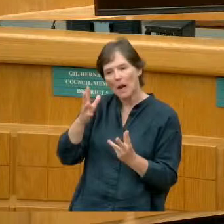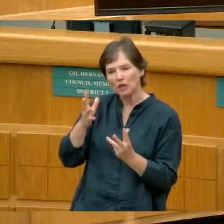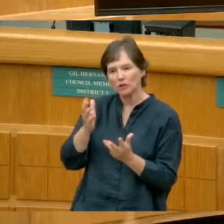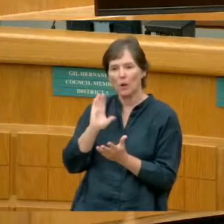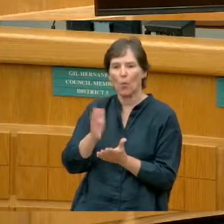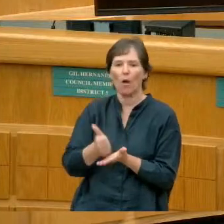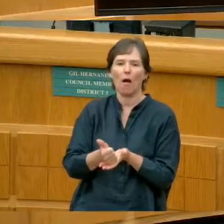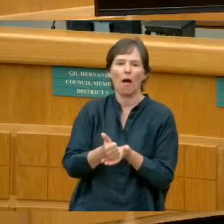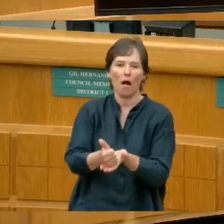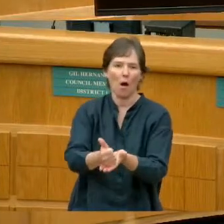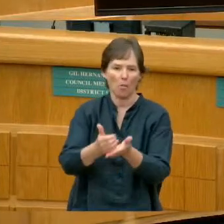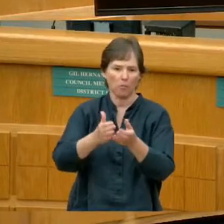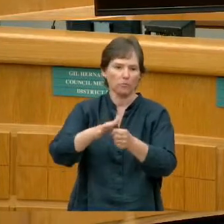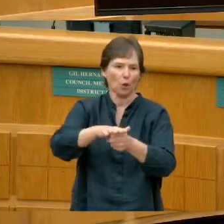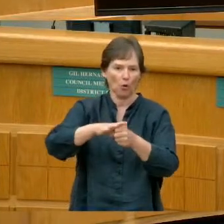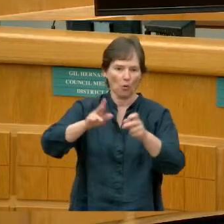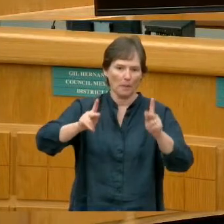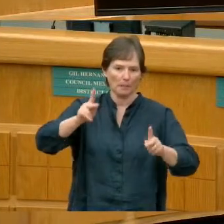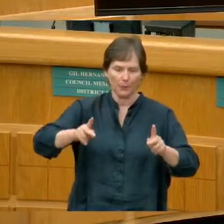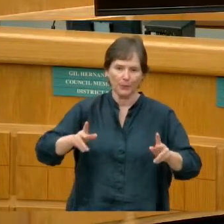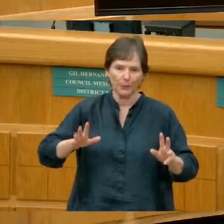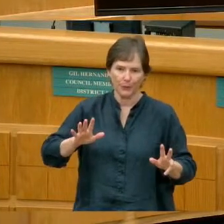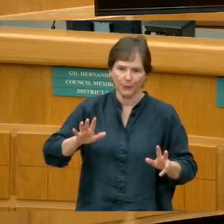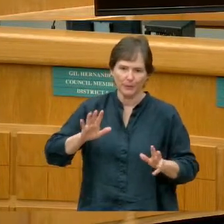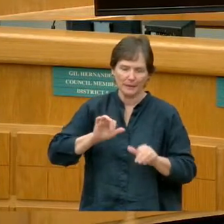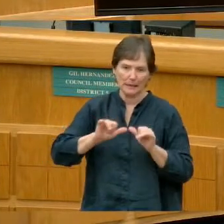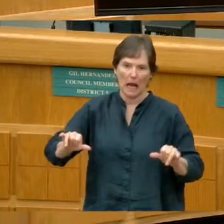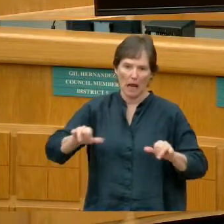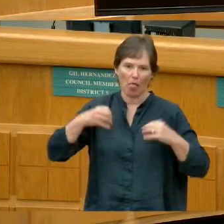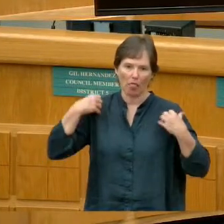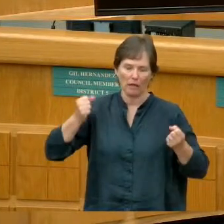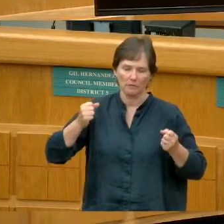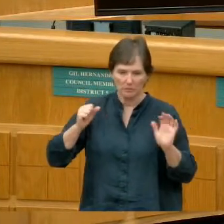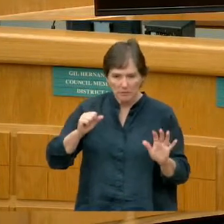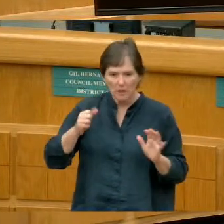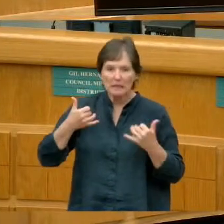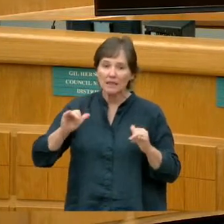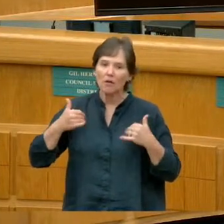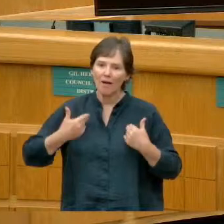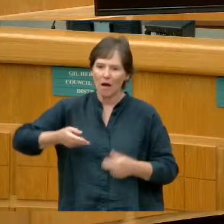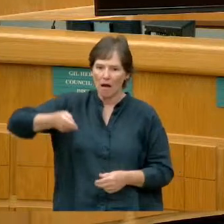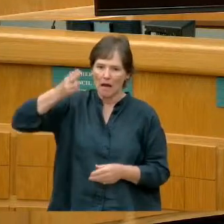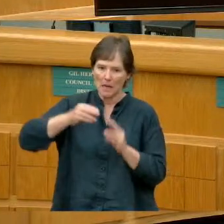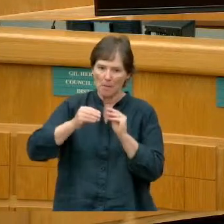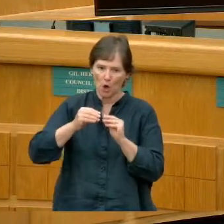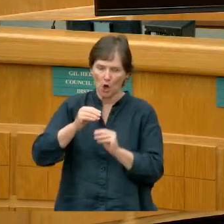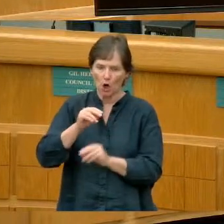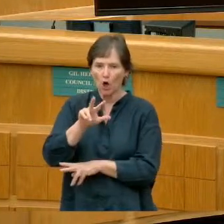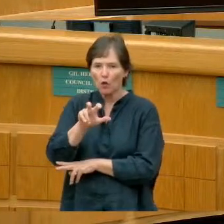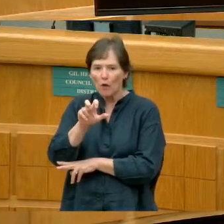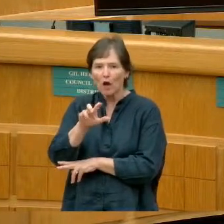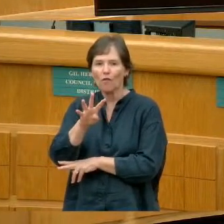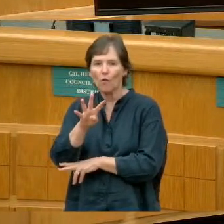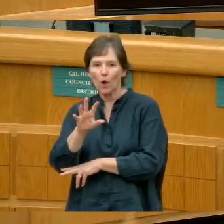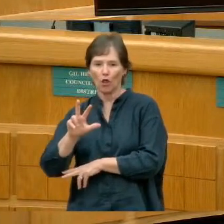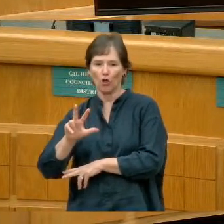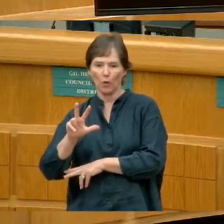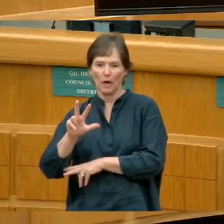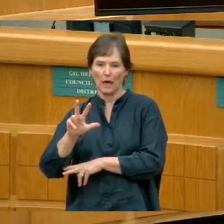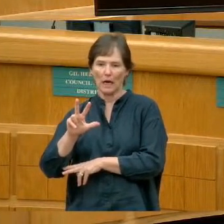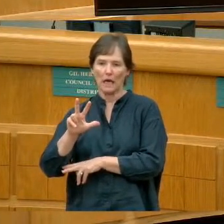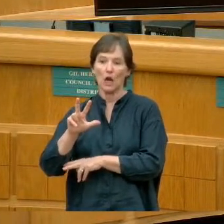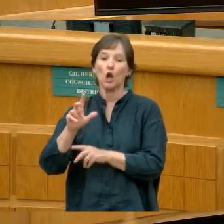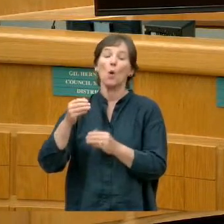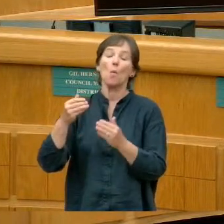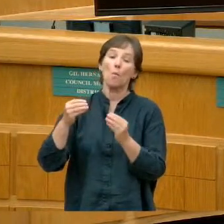So today we'll put up a chart here. We still have a high number, 343 additional new positive